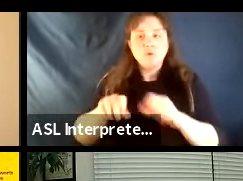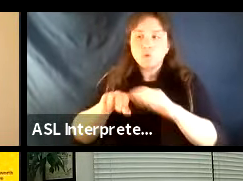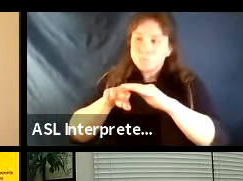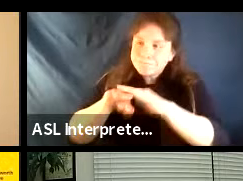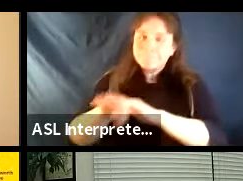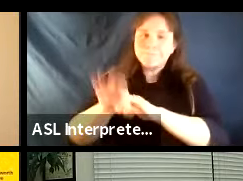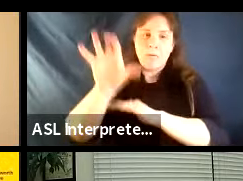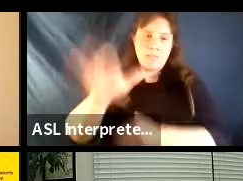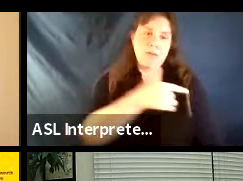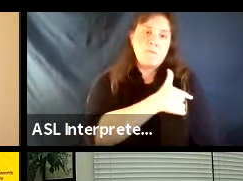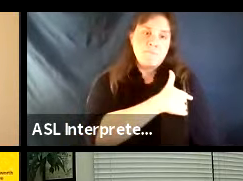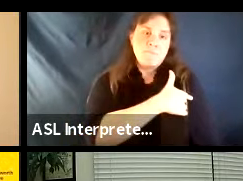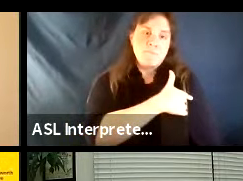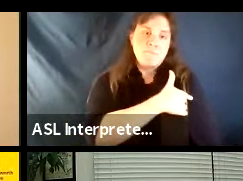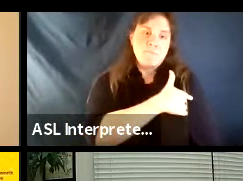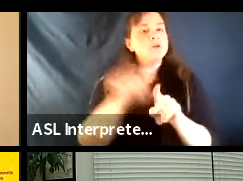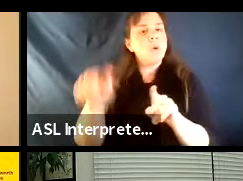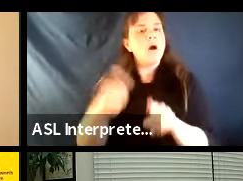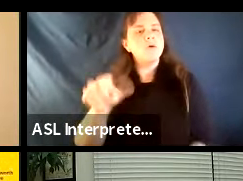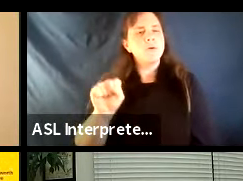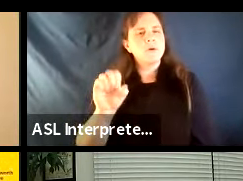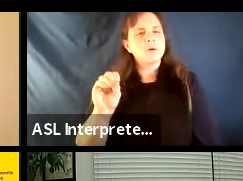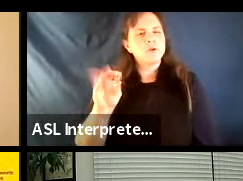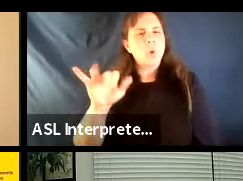mention the other social determinants such as